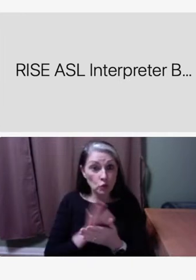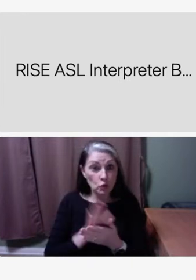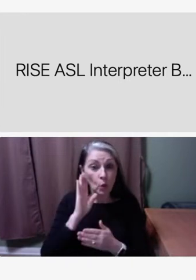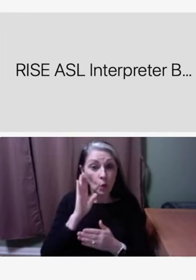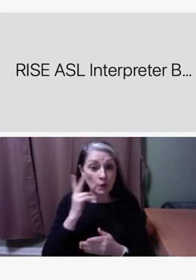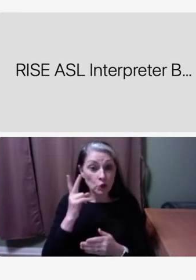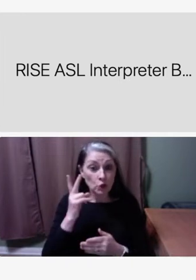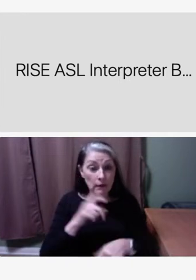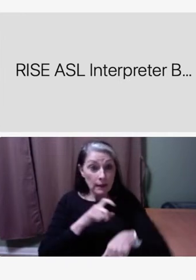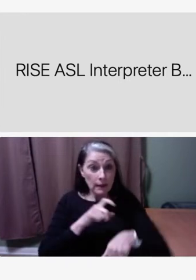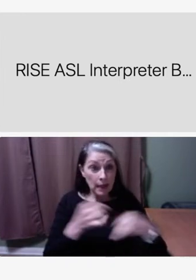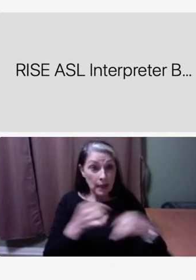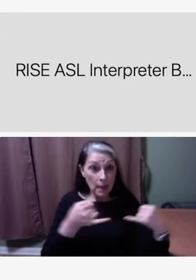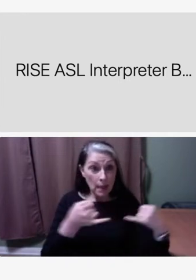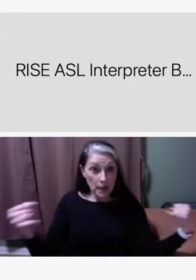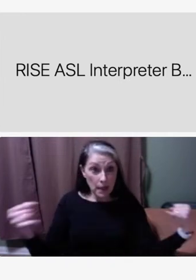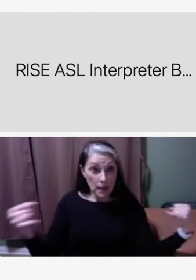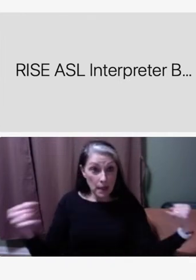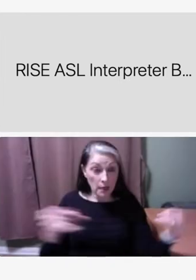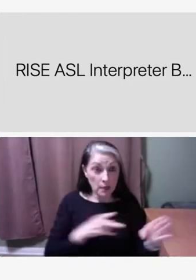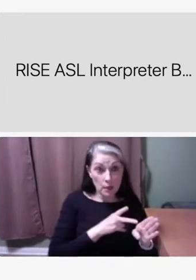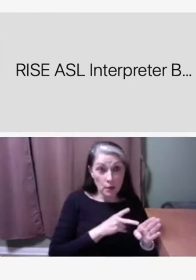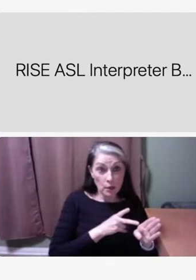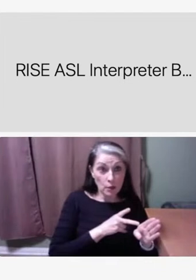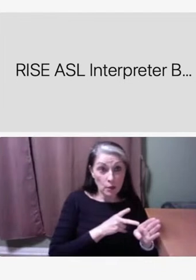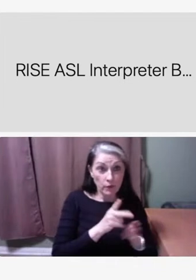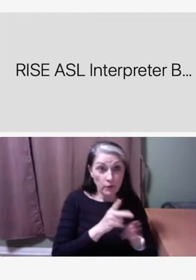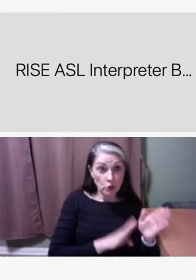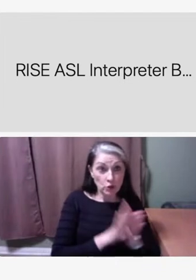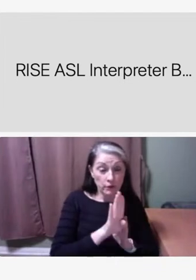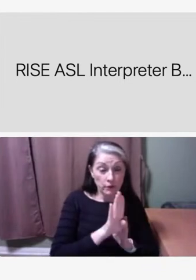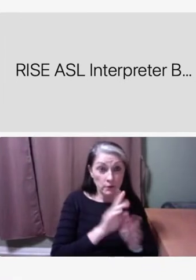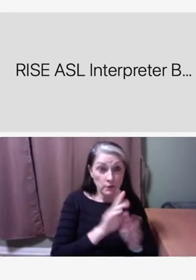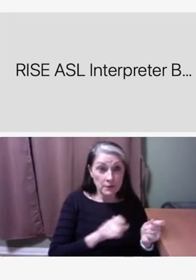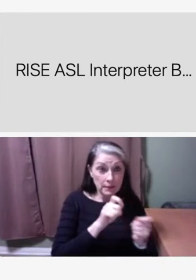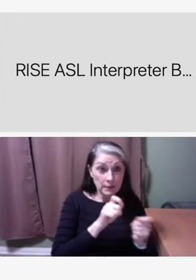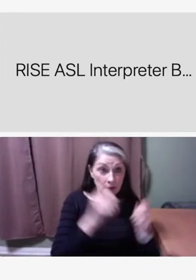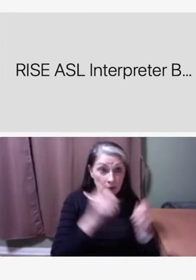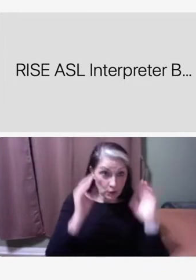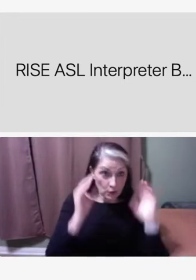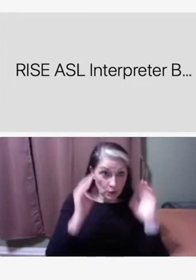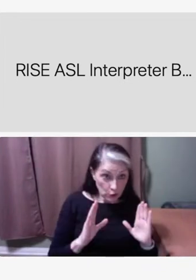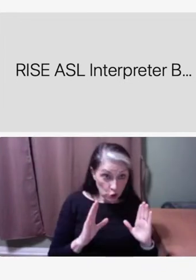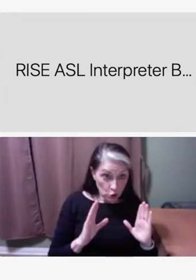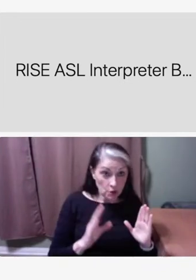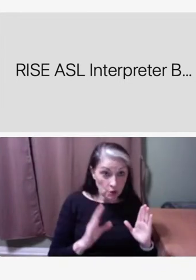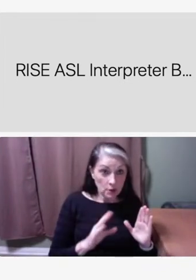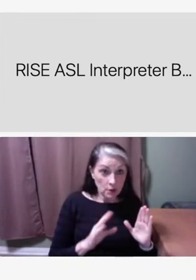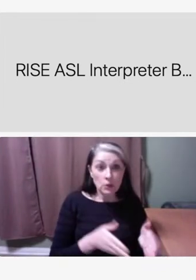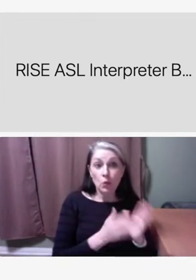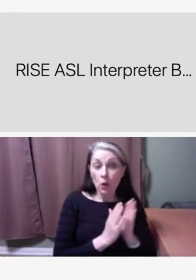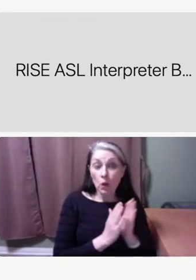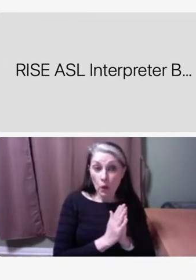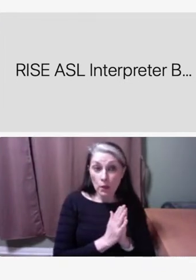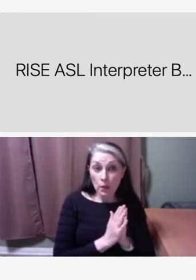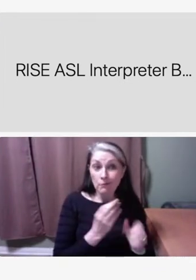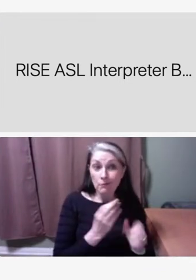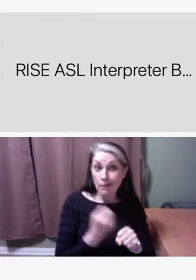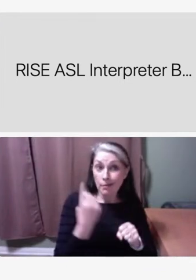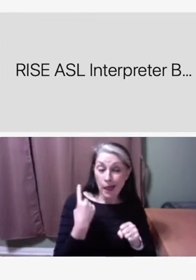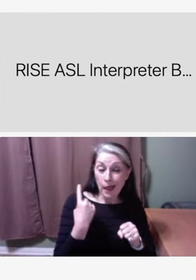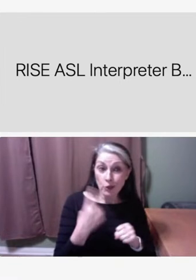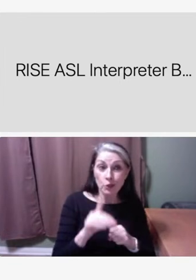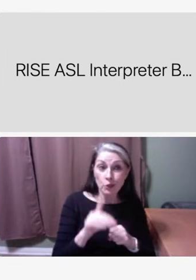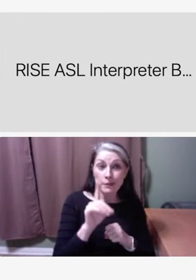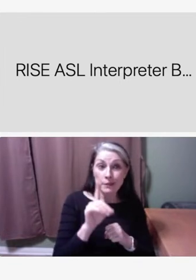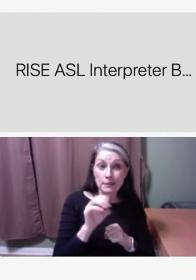out our professional development specifically for dual immersion teachers. This is actually a request that was made on last year's DLAC needs assessment. Our